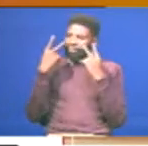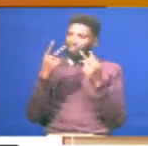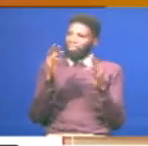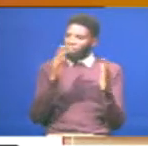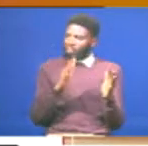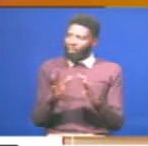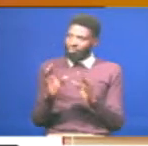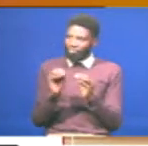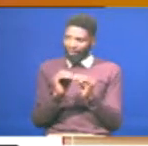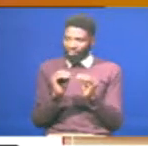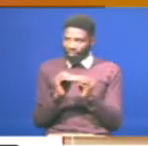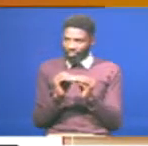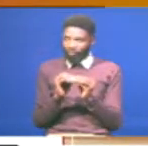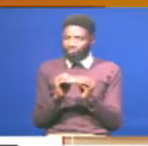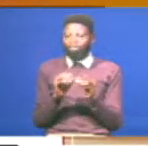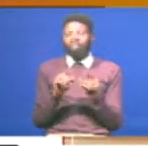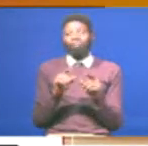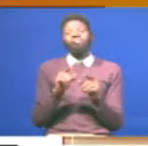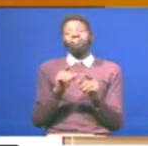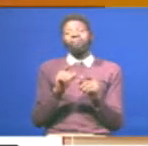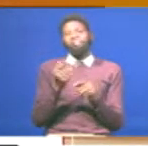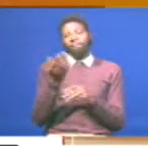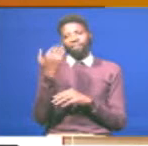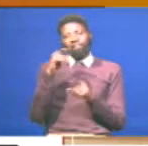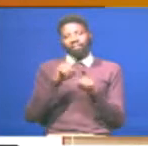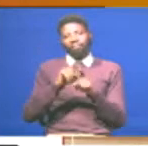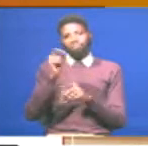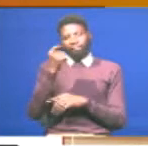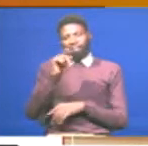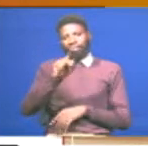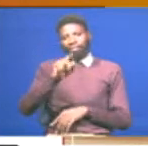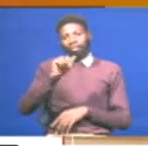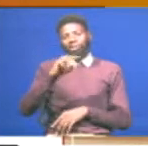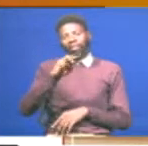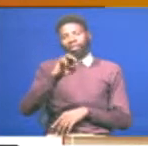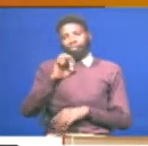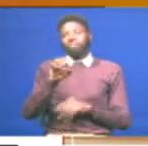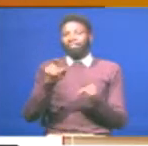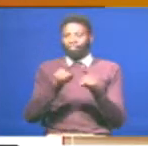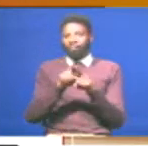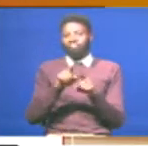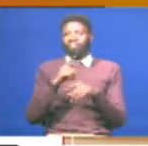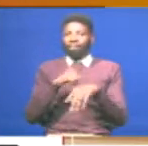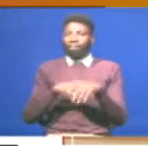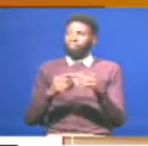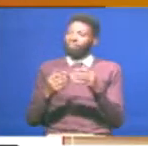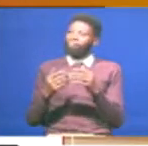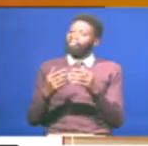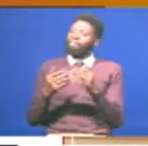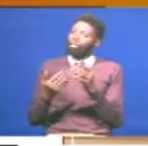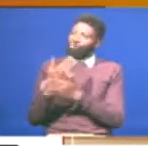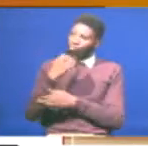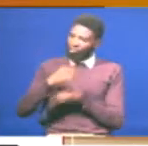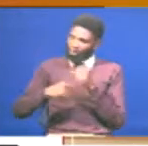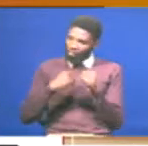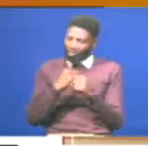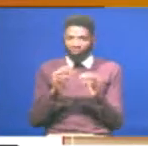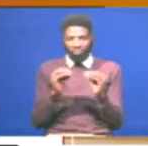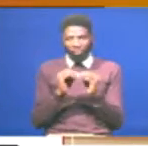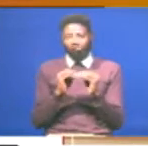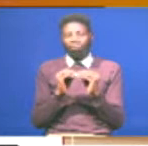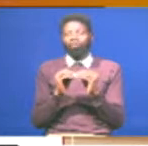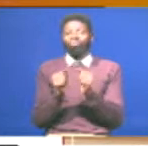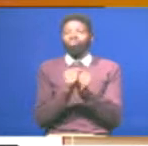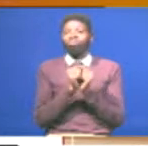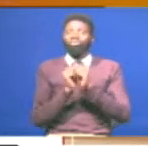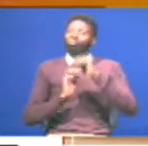outside. President Kagame used to do that. Once, at the beginning of the year, they would go out with the top government officials.